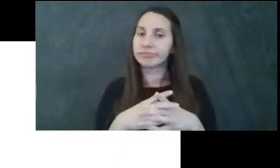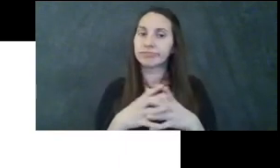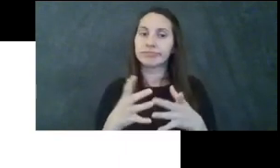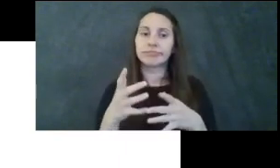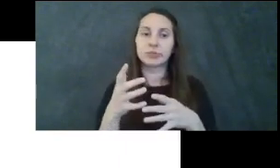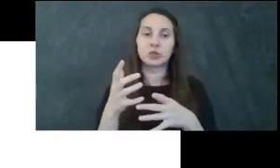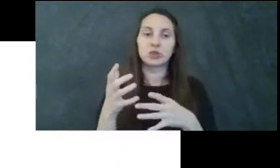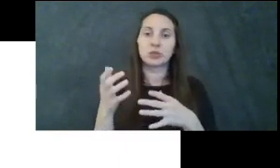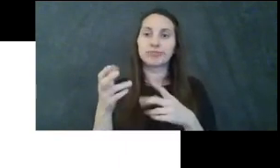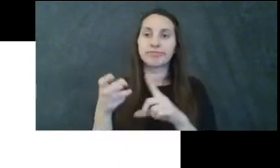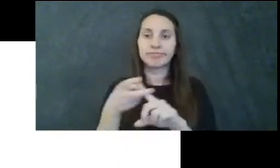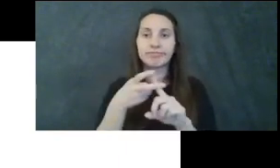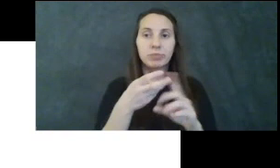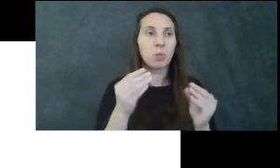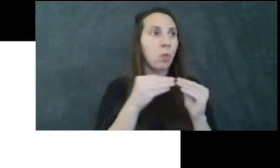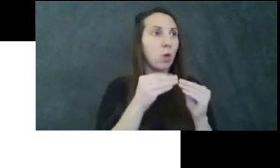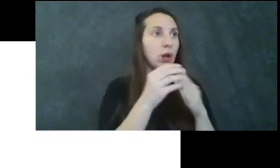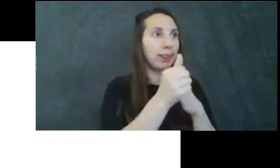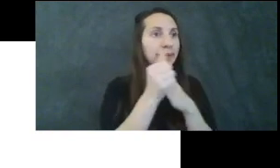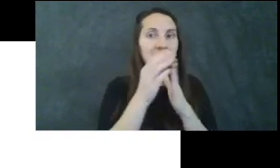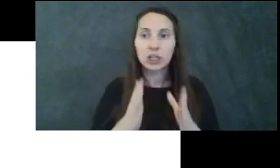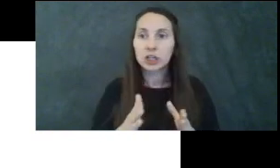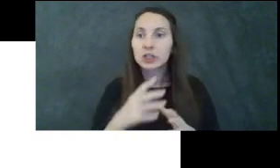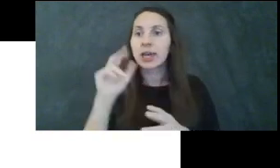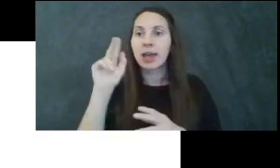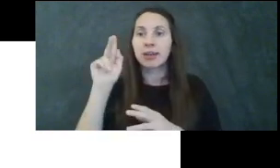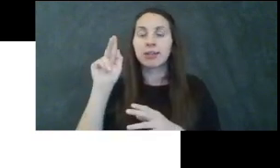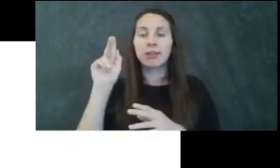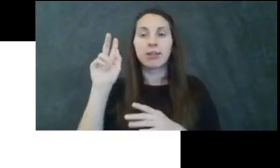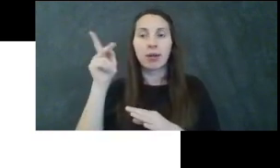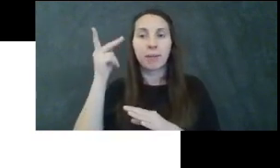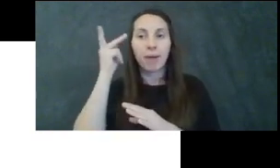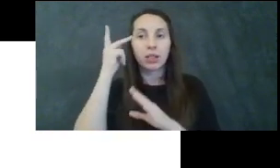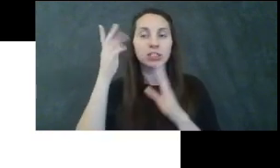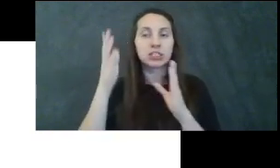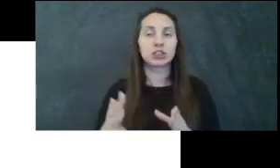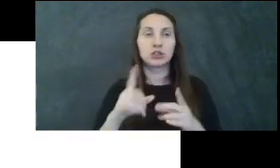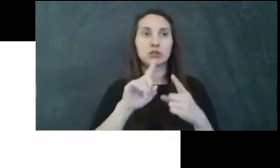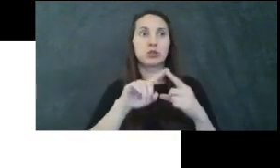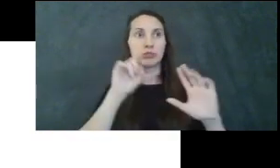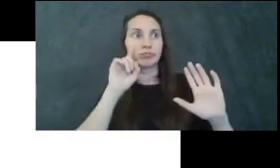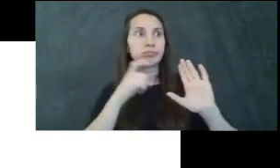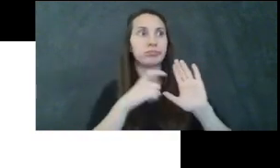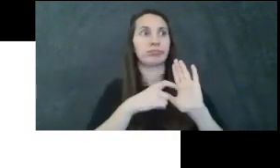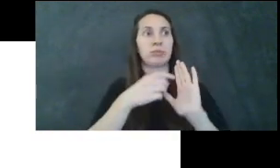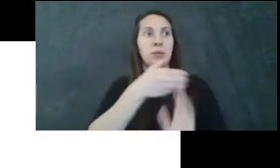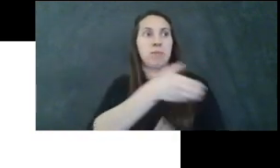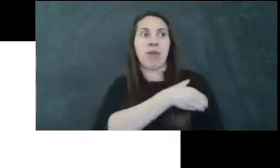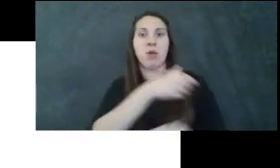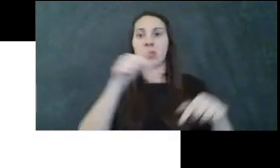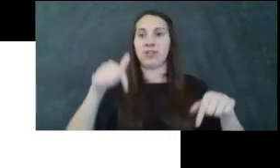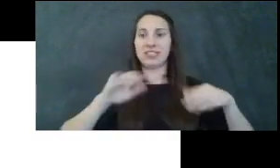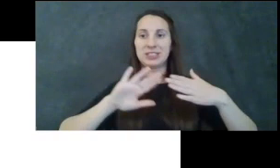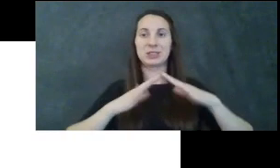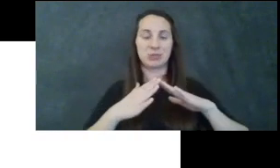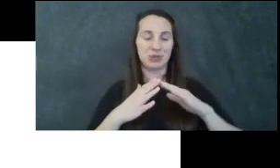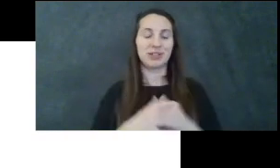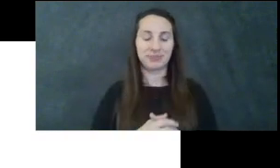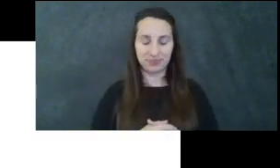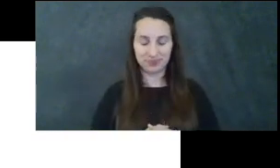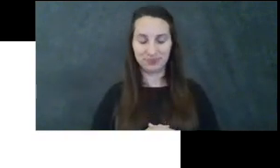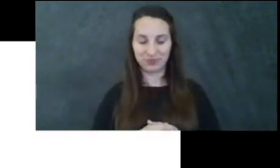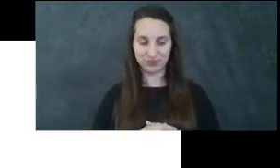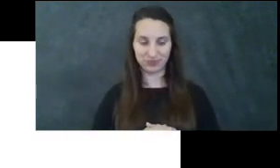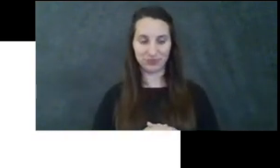leaders as well as politicians to recognize the power of this community. And I think